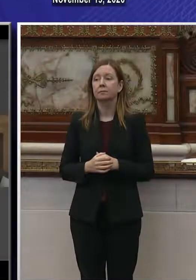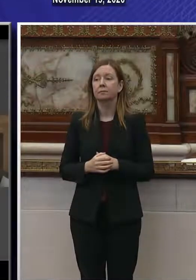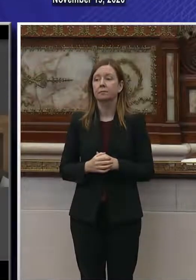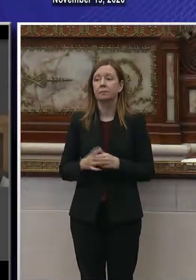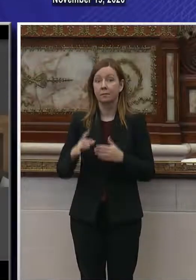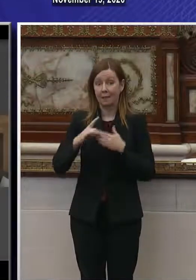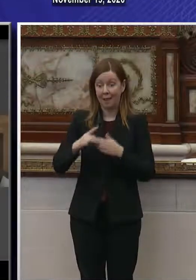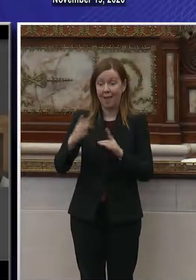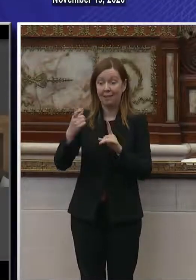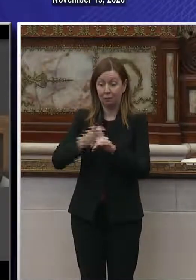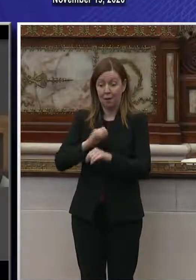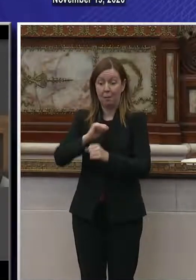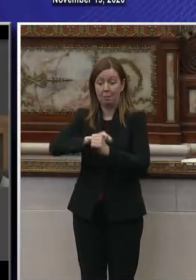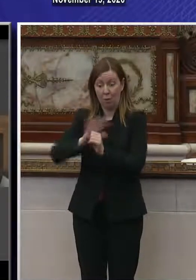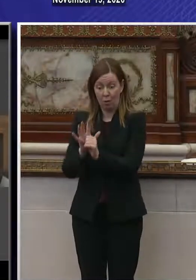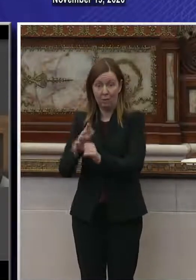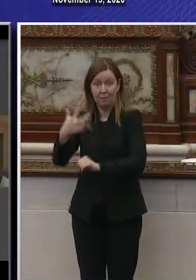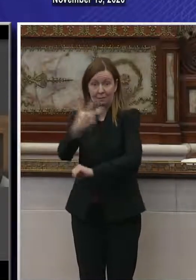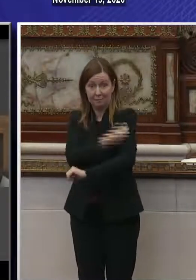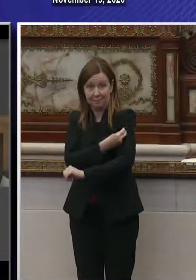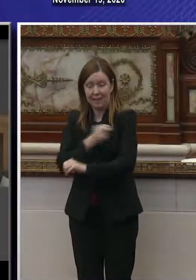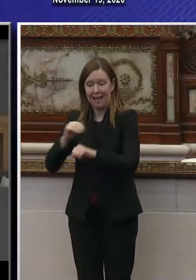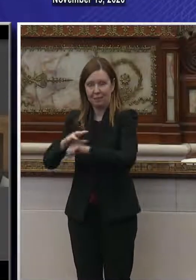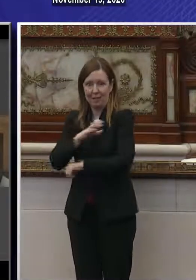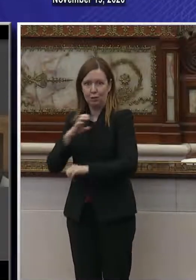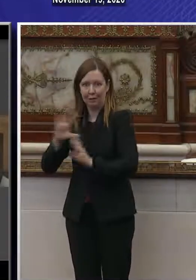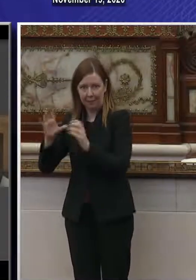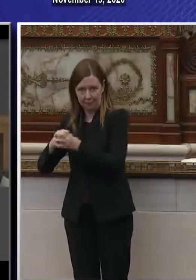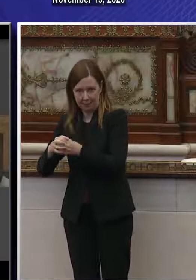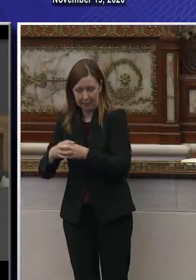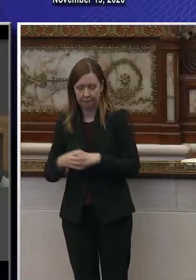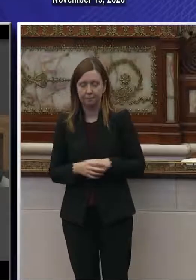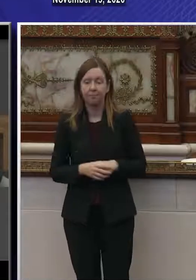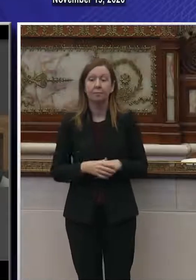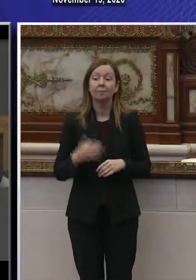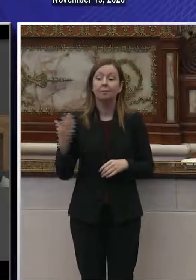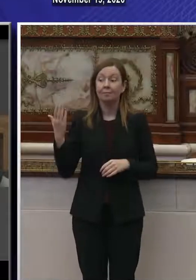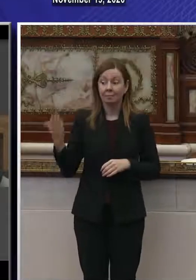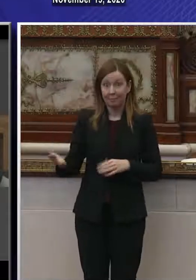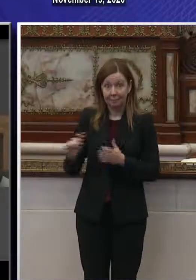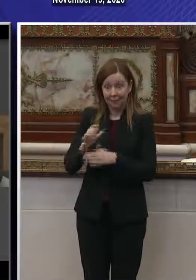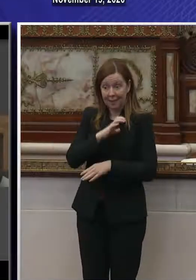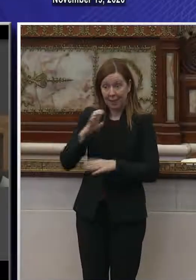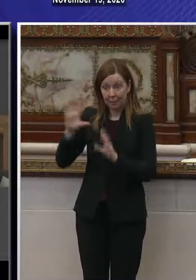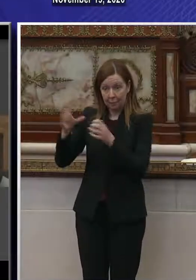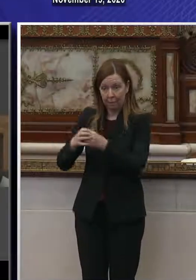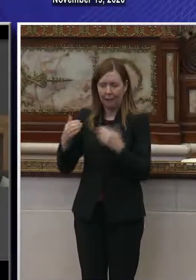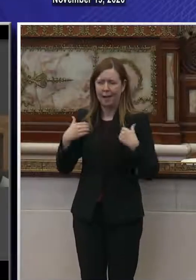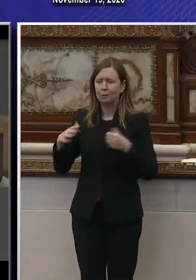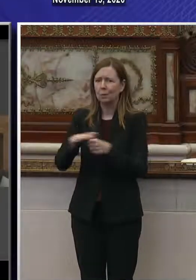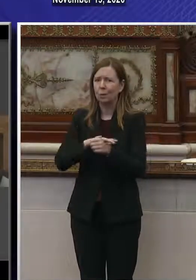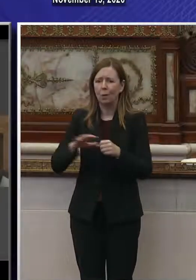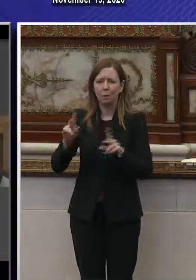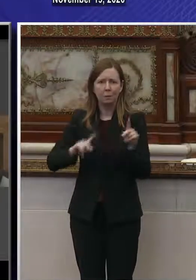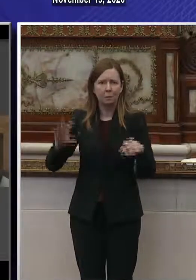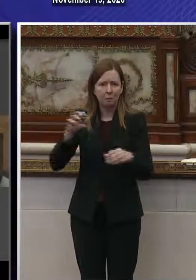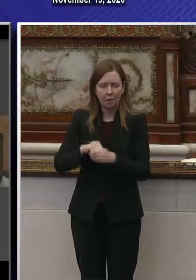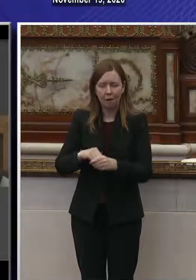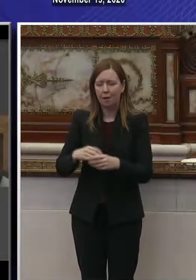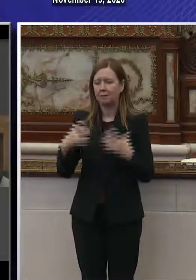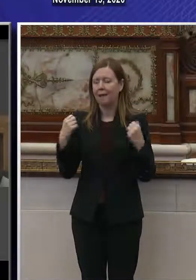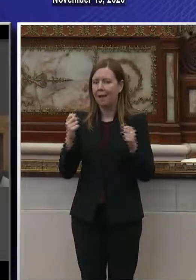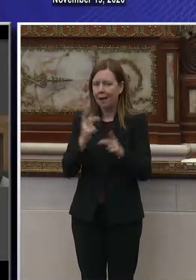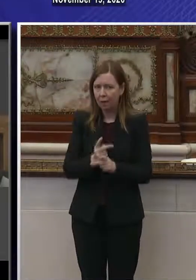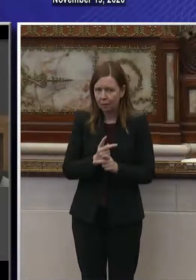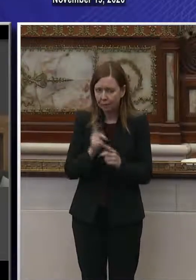Vaccine Advisory Committee. The Vaccine Advisory Committee is comprised of local stakeholders representing healthcare,